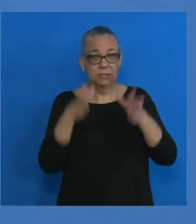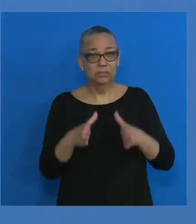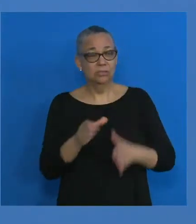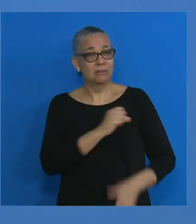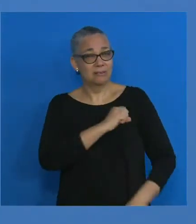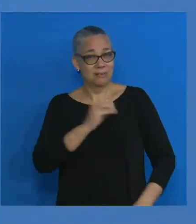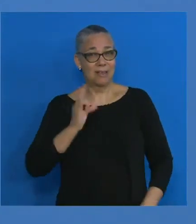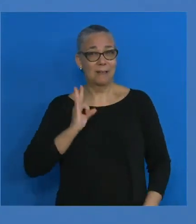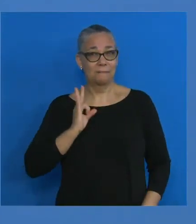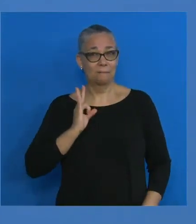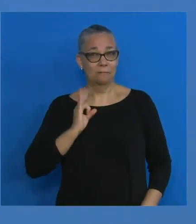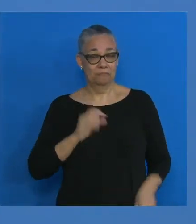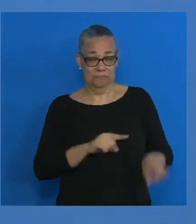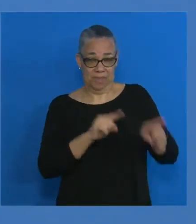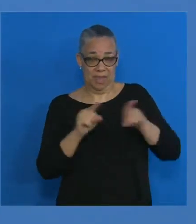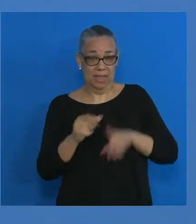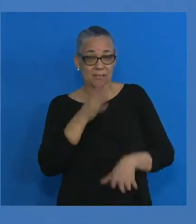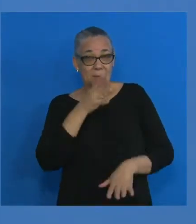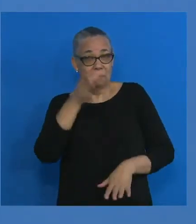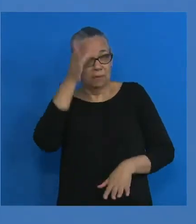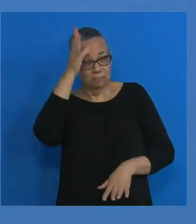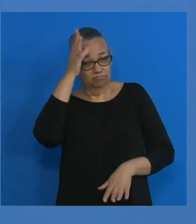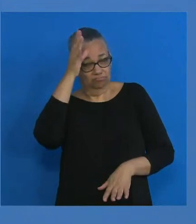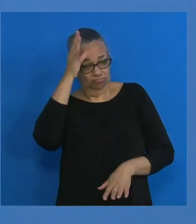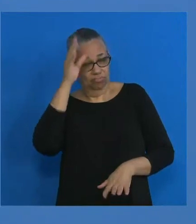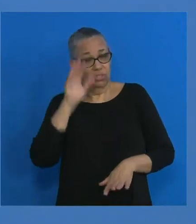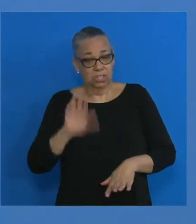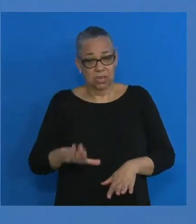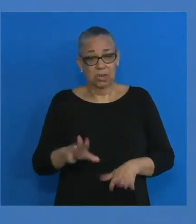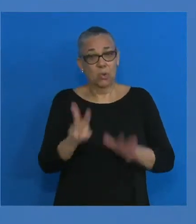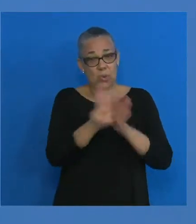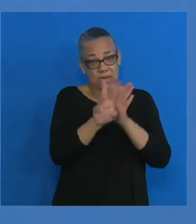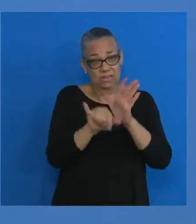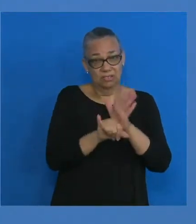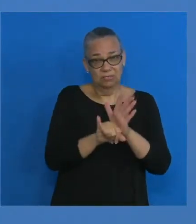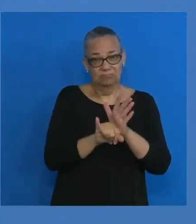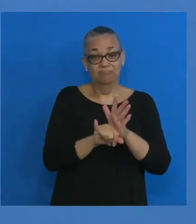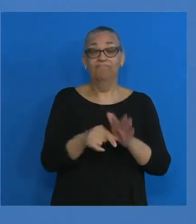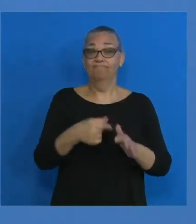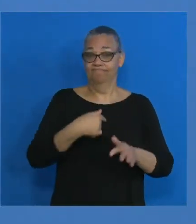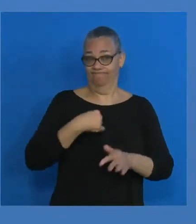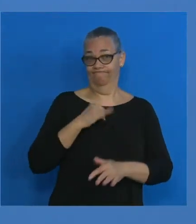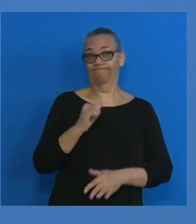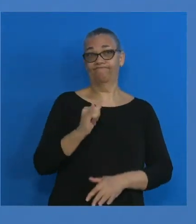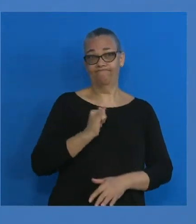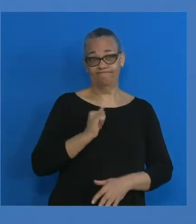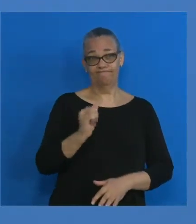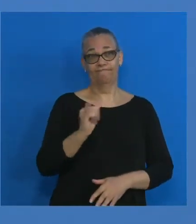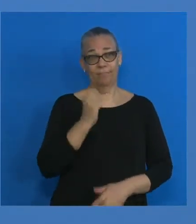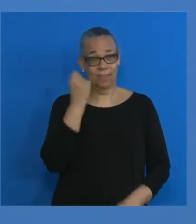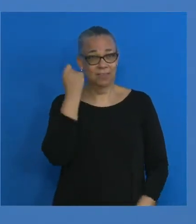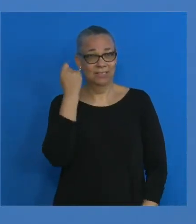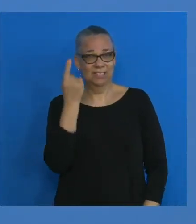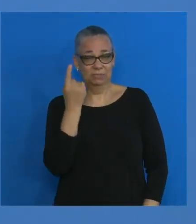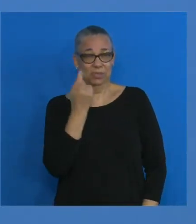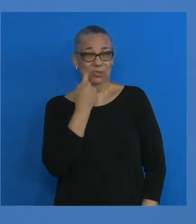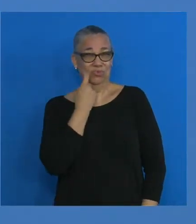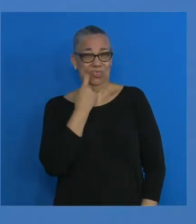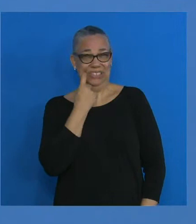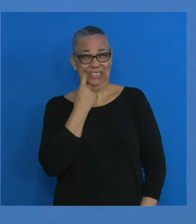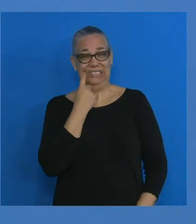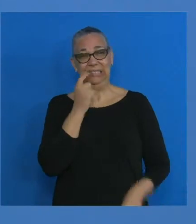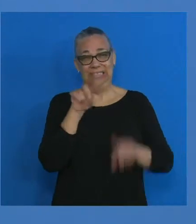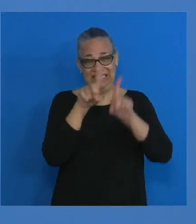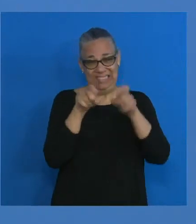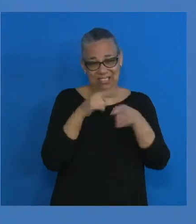a parent with a child at Whitney Institute, rest assured that I too understand how the latest COVID-19 testing results